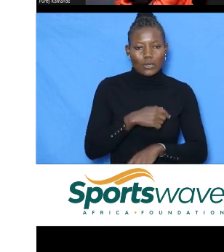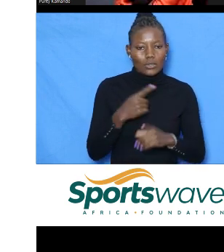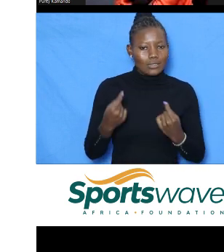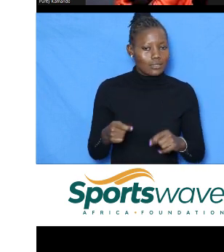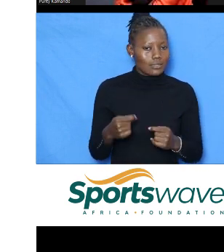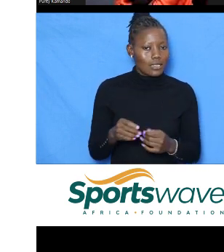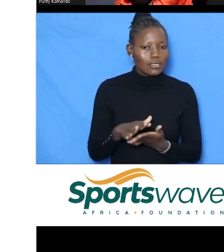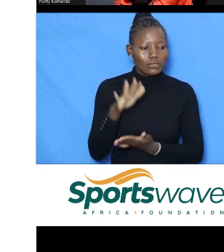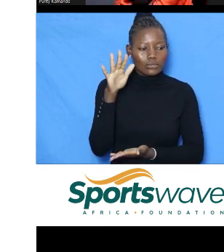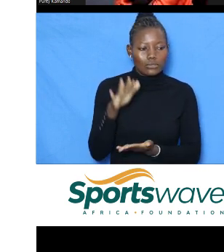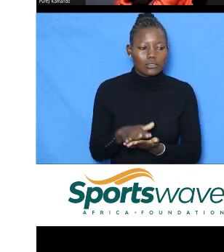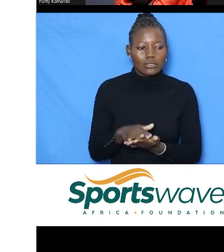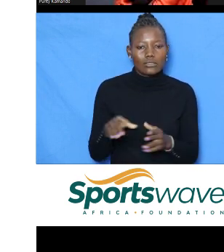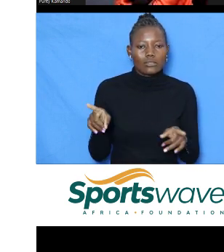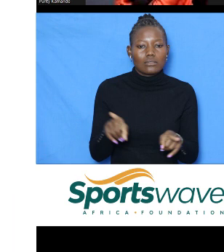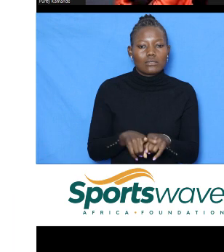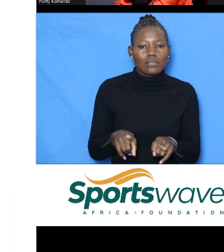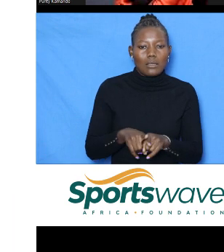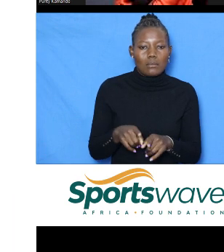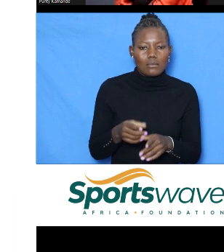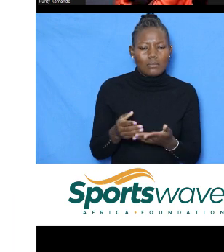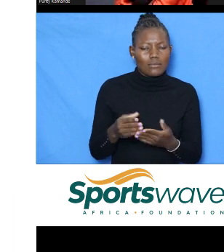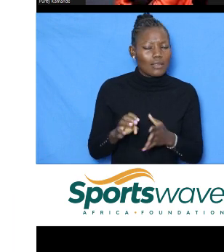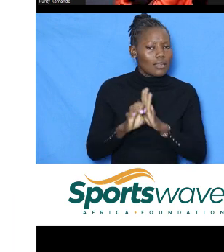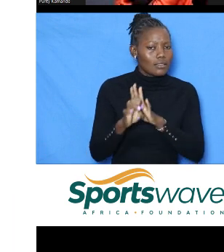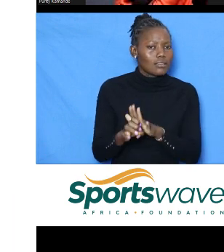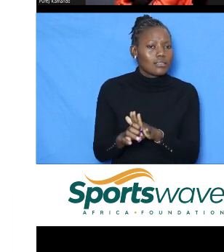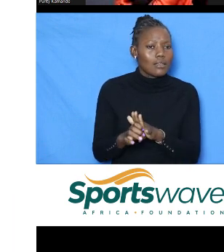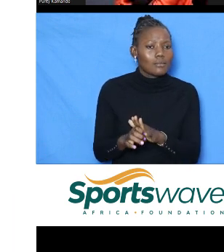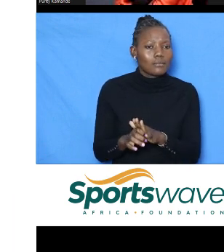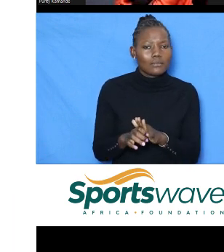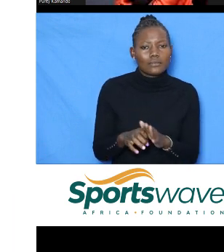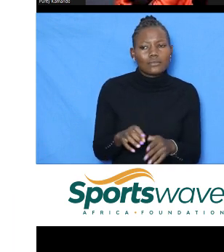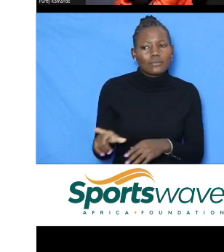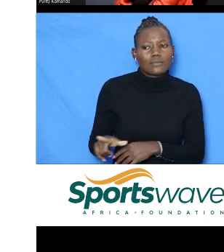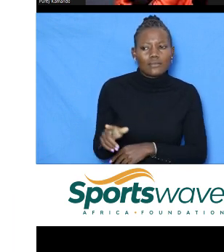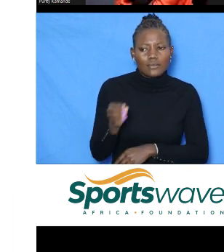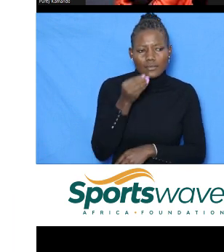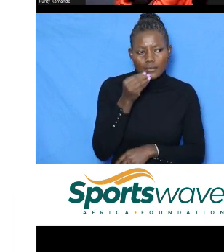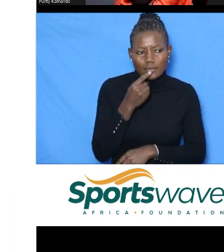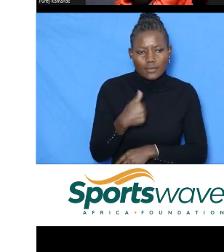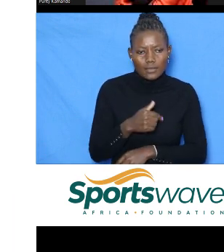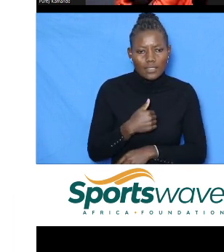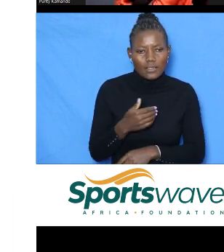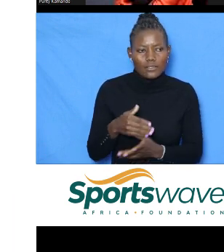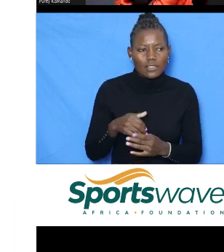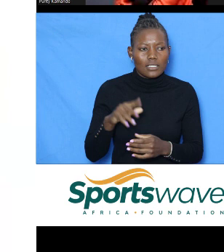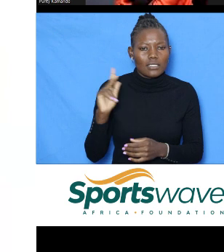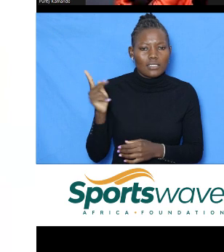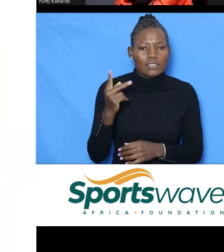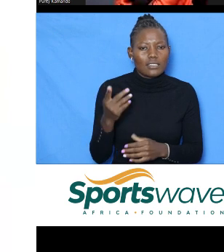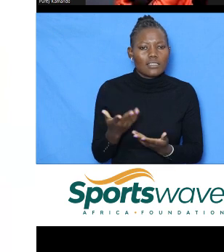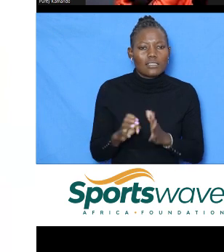high fiber foods. High fiber foods, if I give an example of the local foods that we have here in Kenya, for example, the